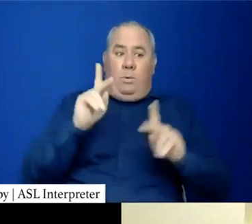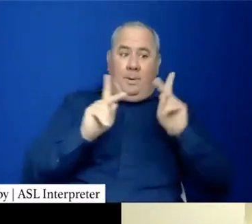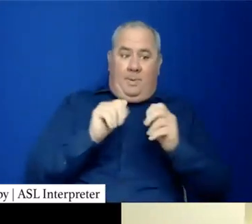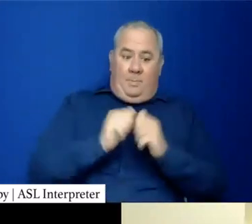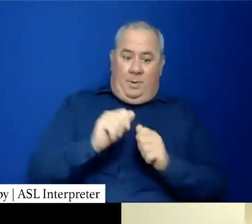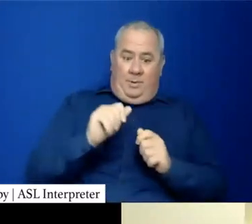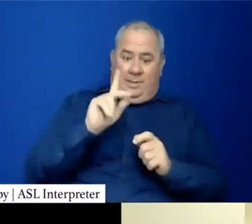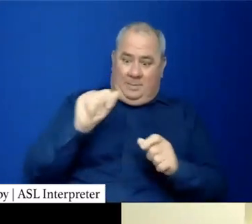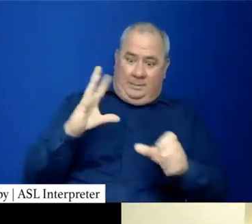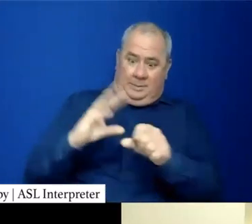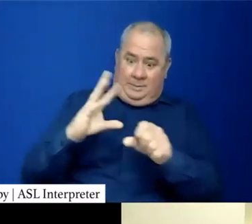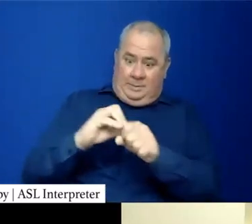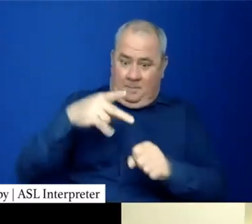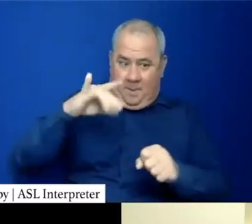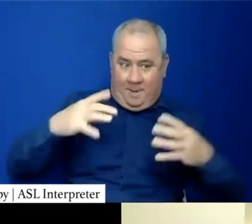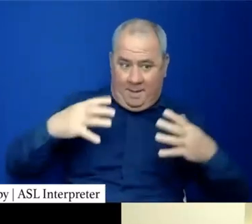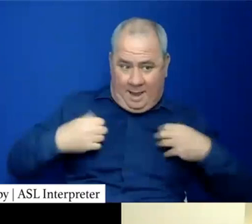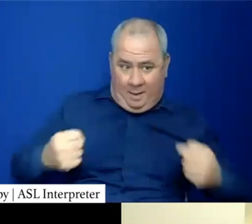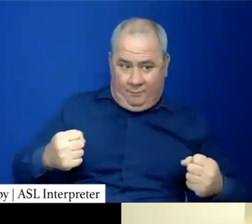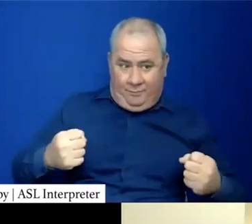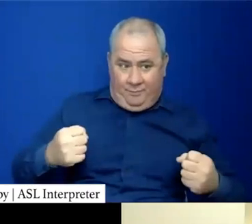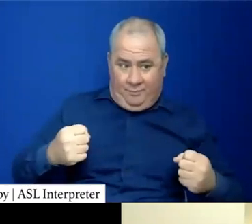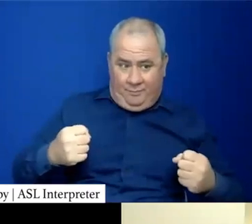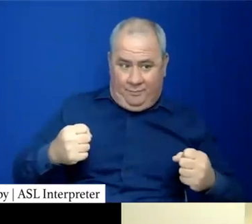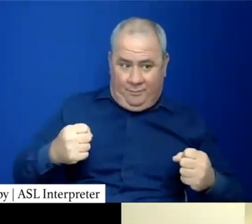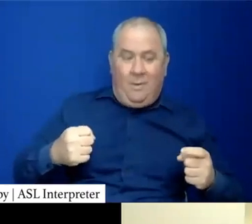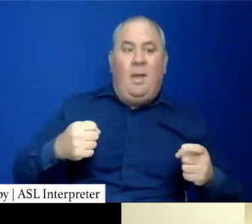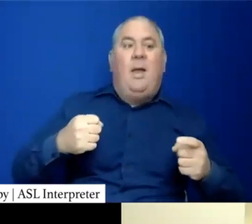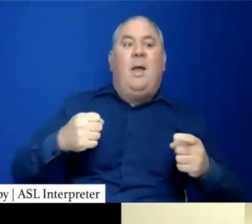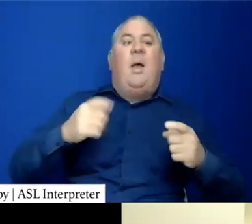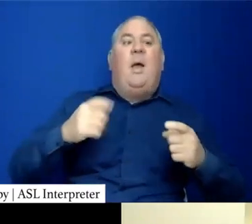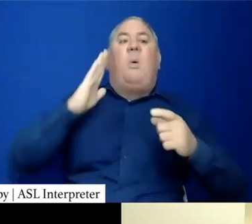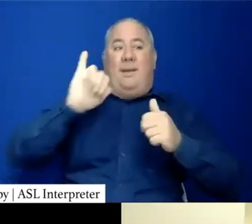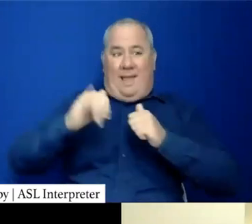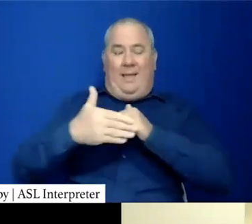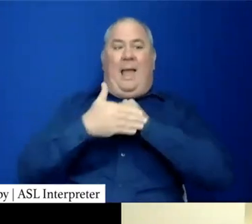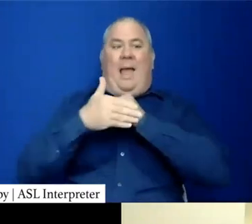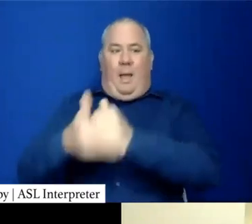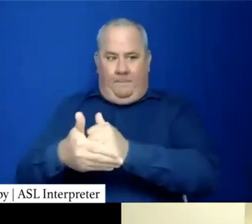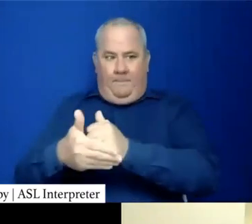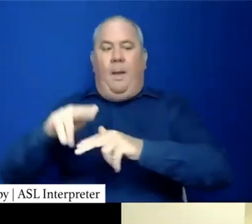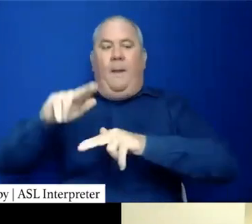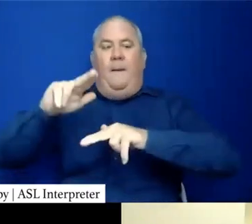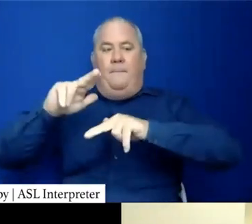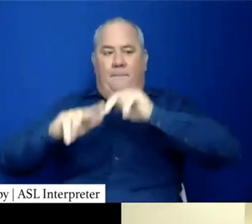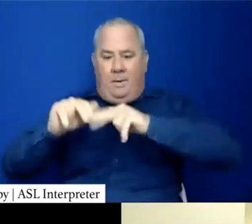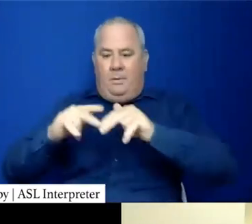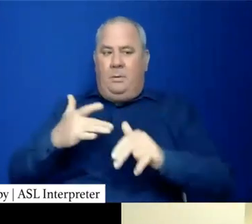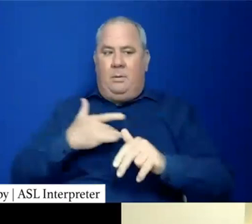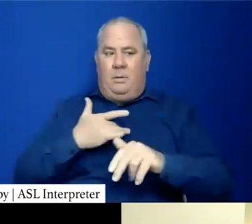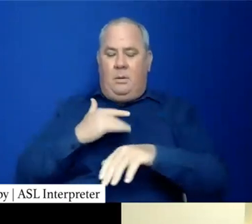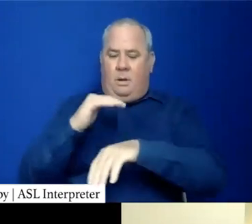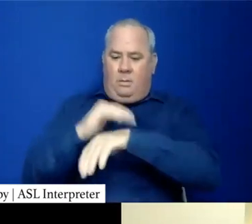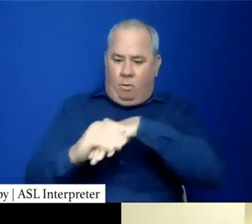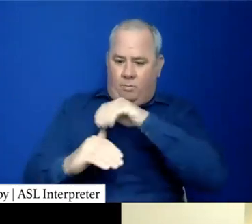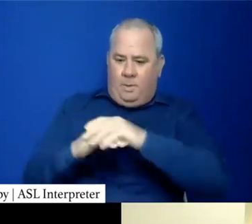are careful, is start to build that comfort and trust back up from, you know, a very